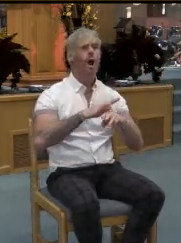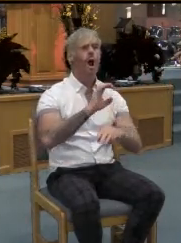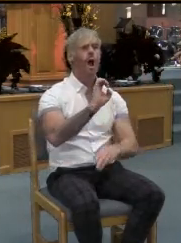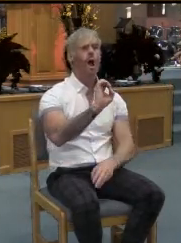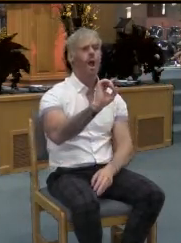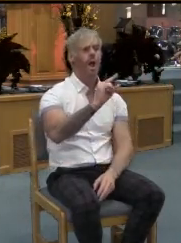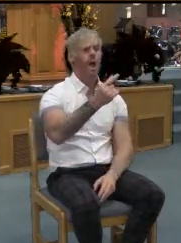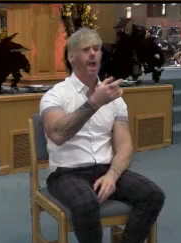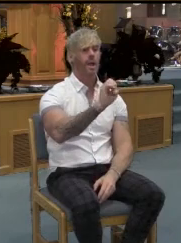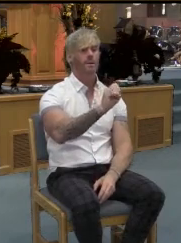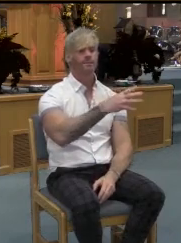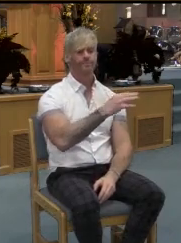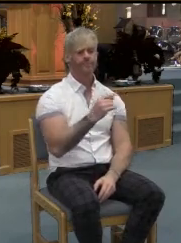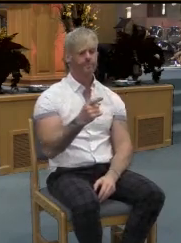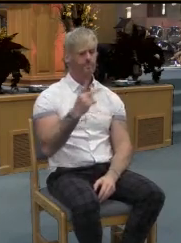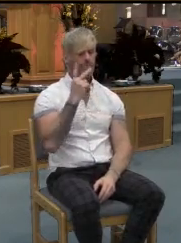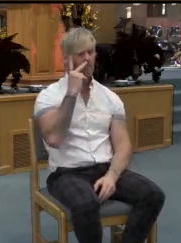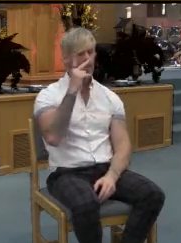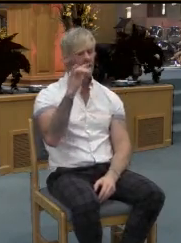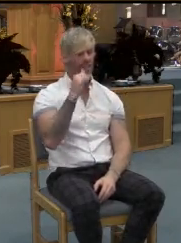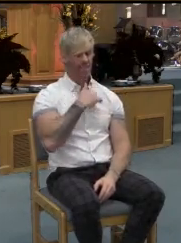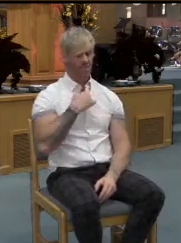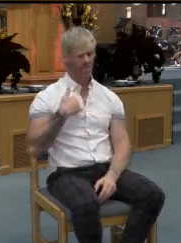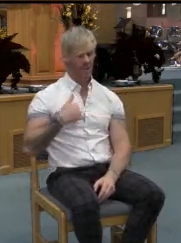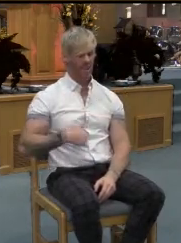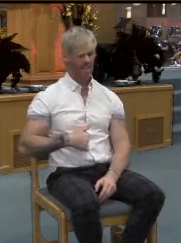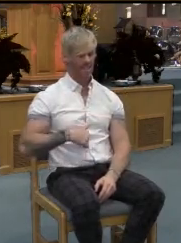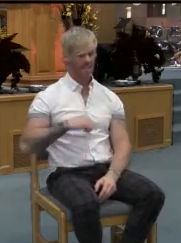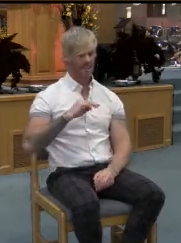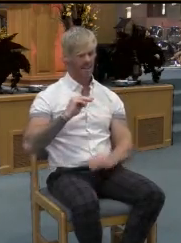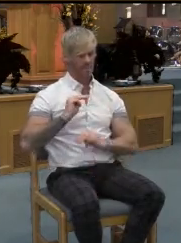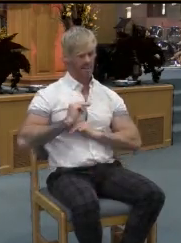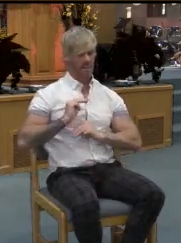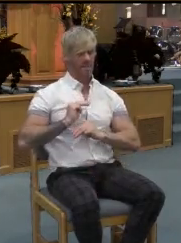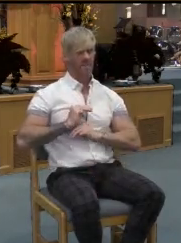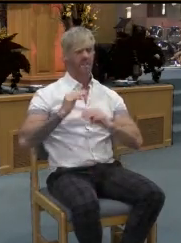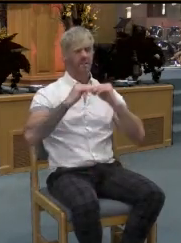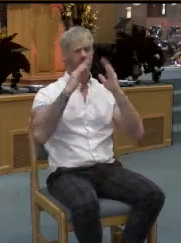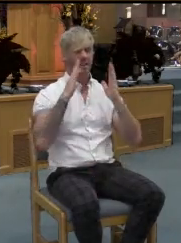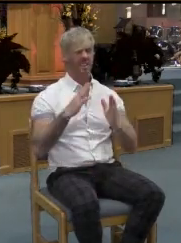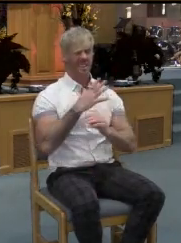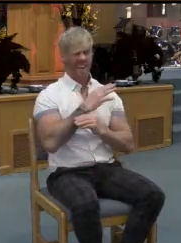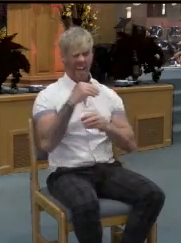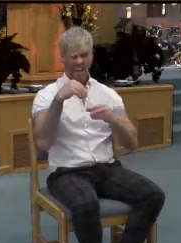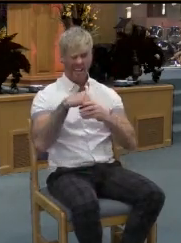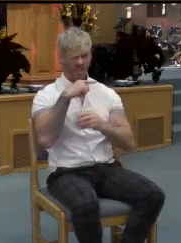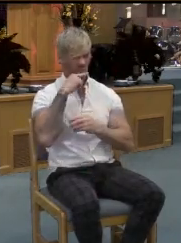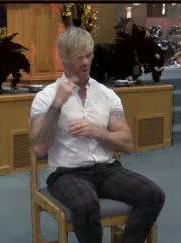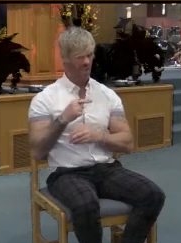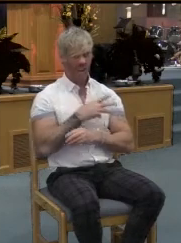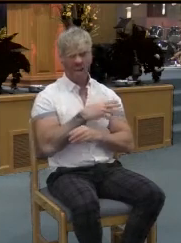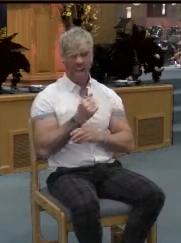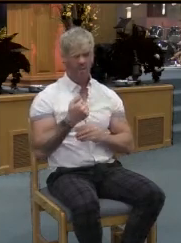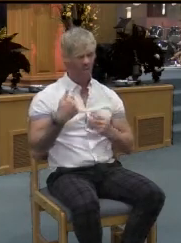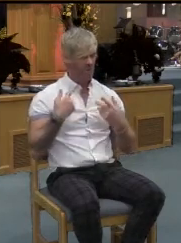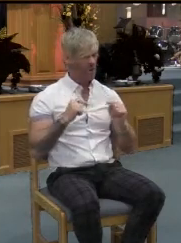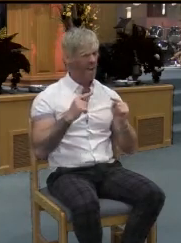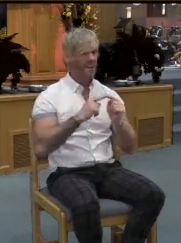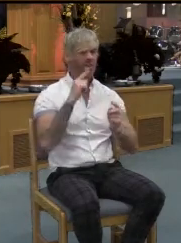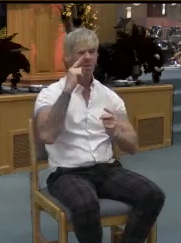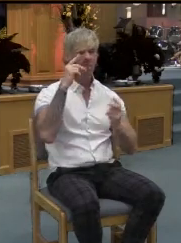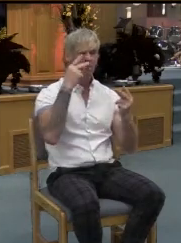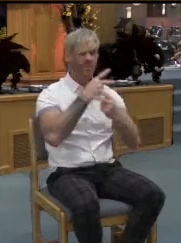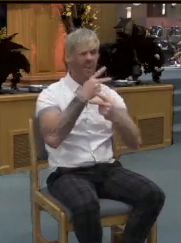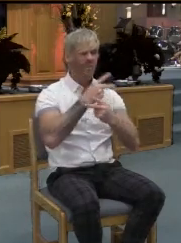the Chinese military building, and we see what's happening in Russia and Ukraine, and we're trying to figure this world out. Can I tell you something? In